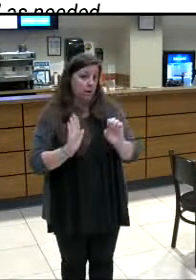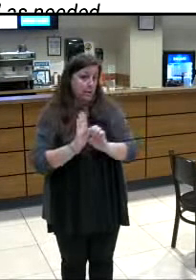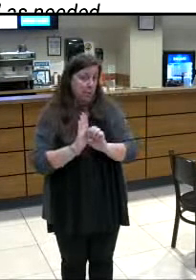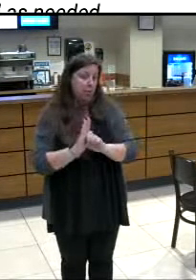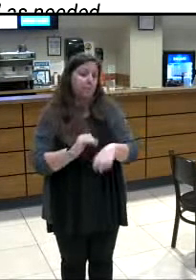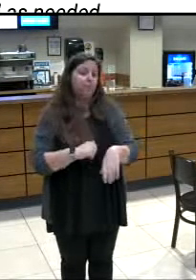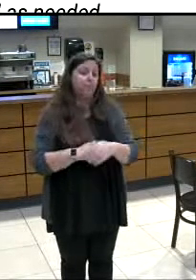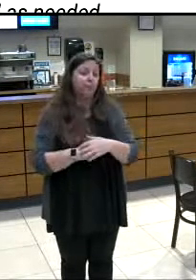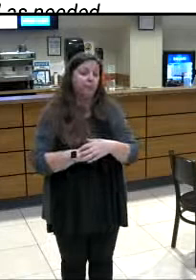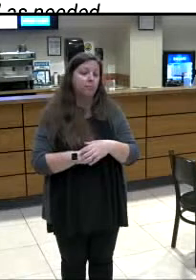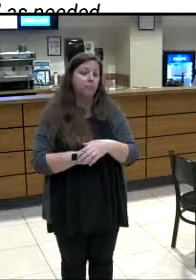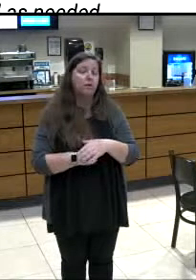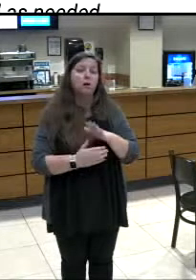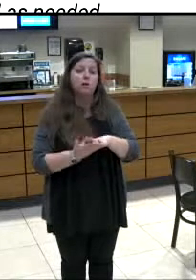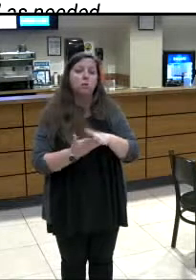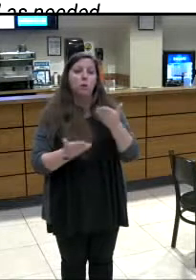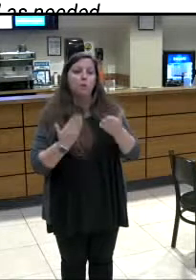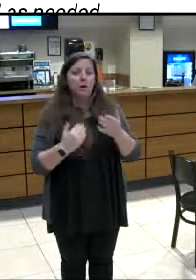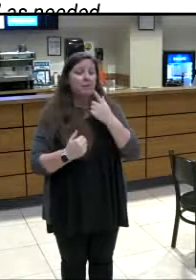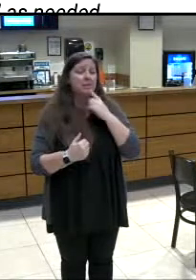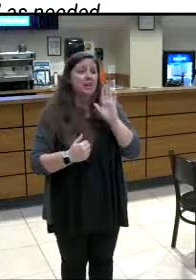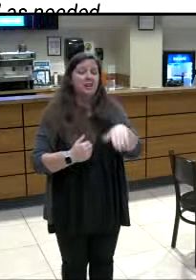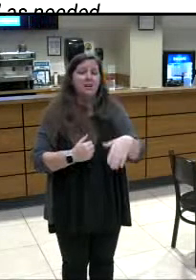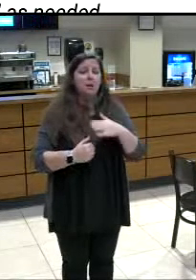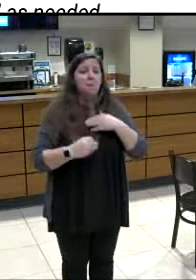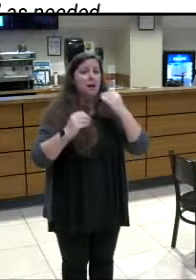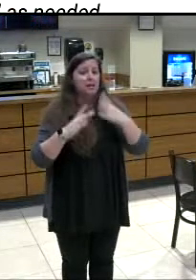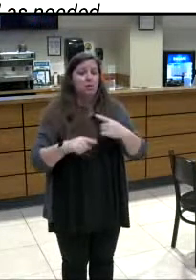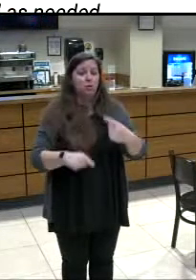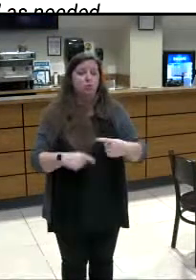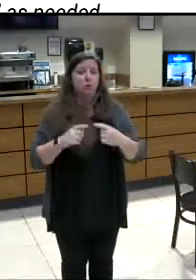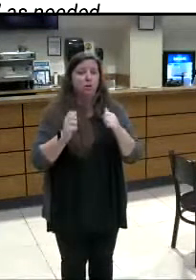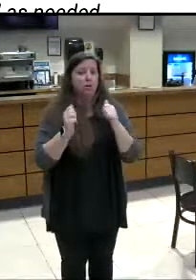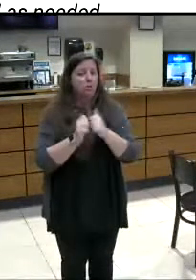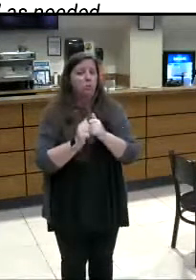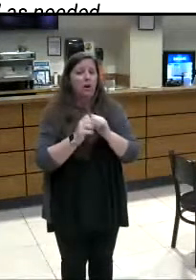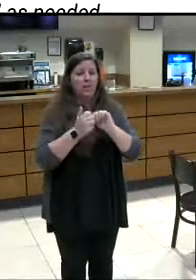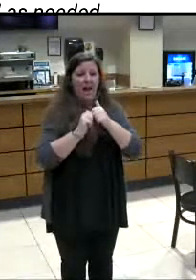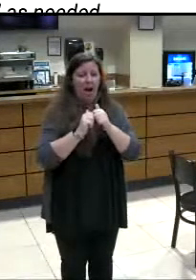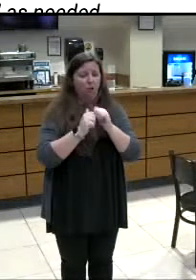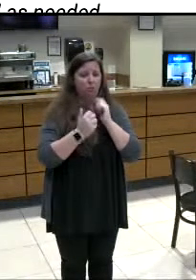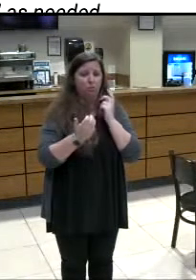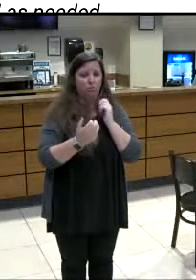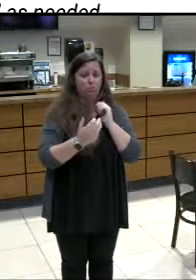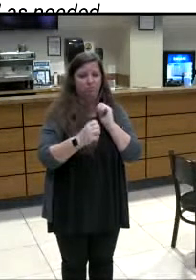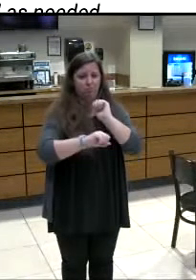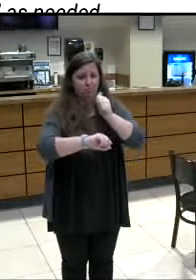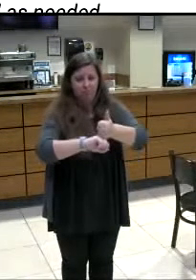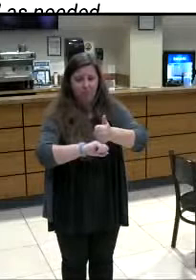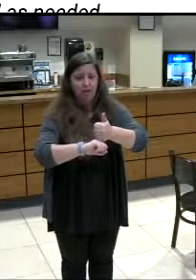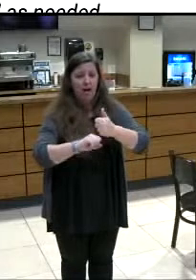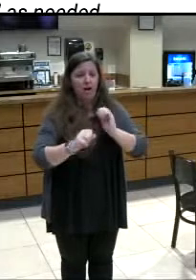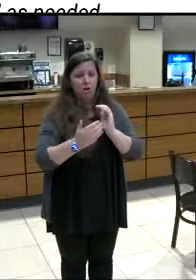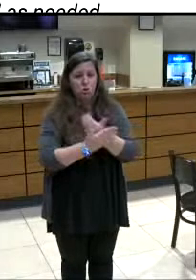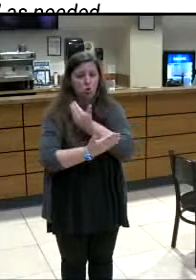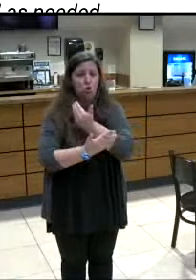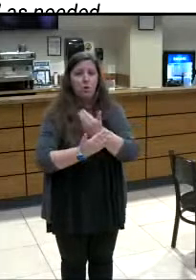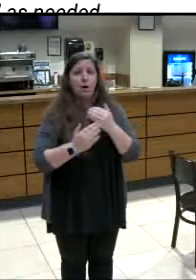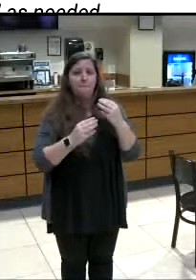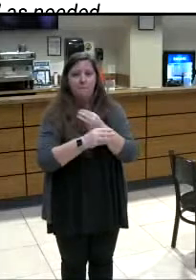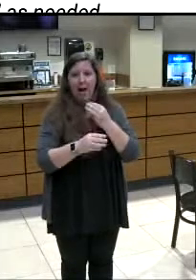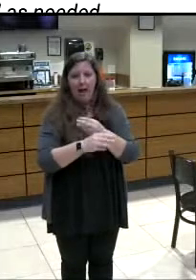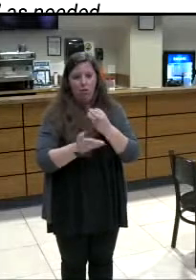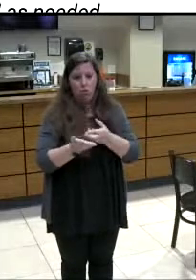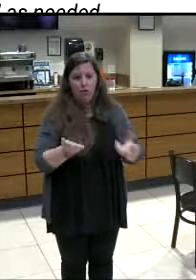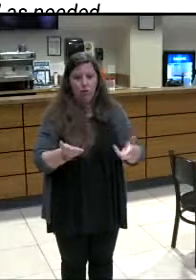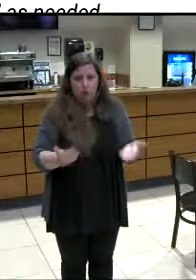a school may say, my teachers are struggling with the implementation of our new math resource at middle school. And so it's my job